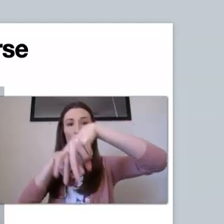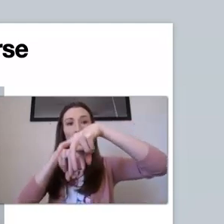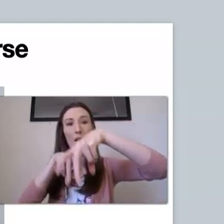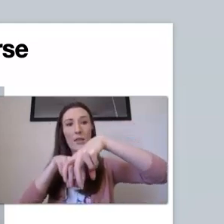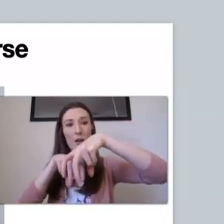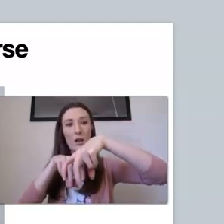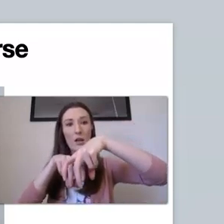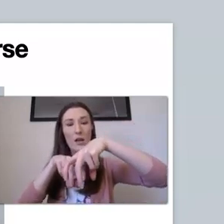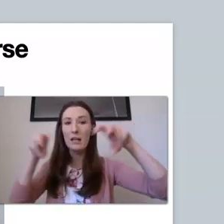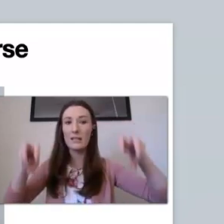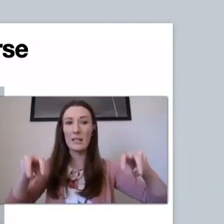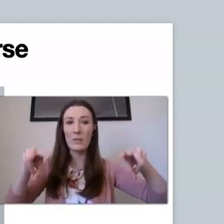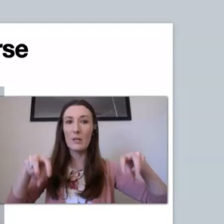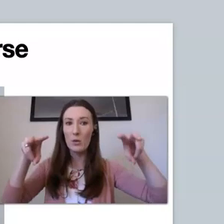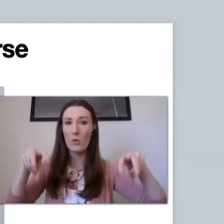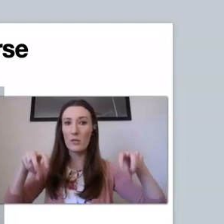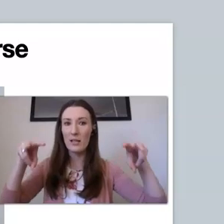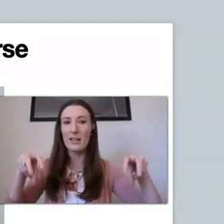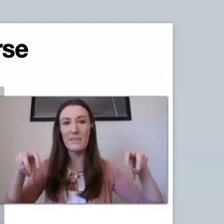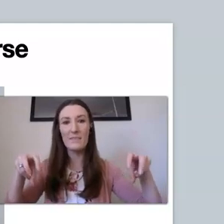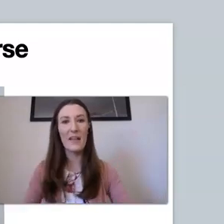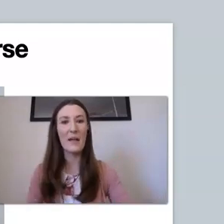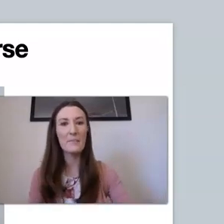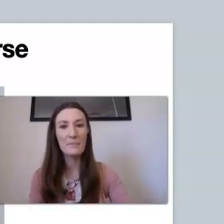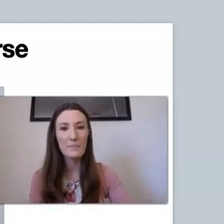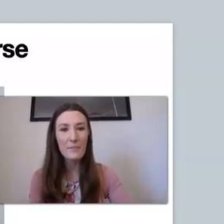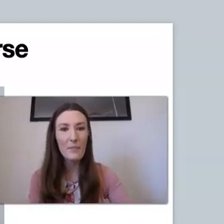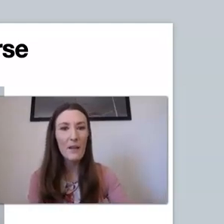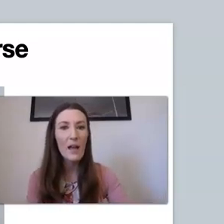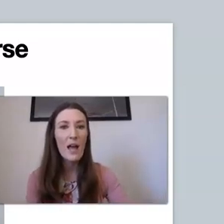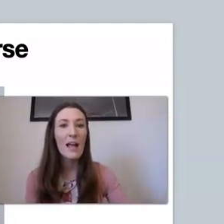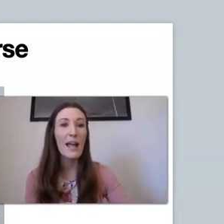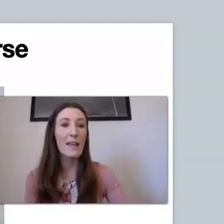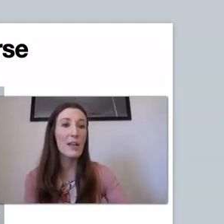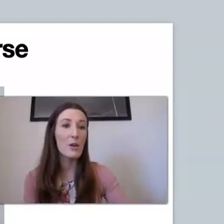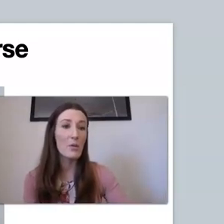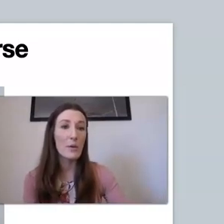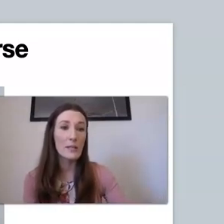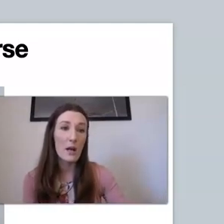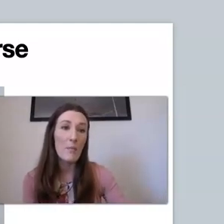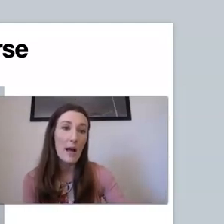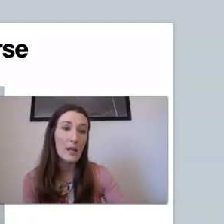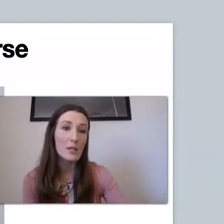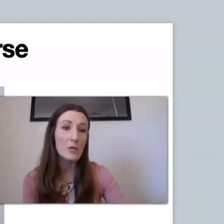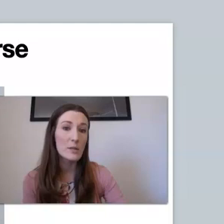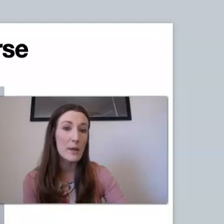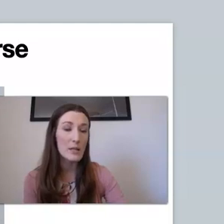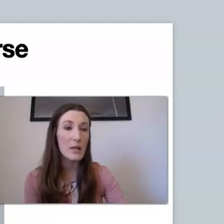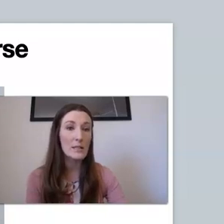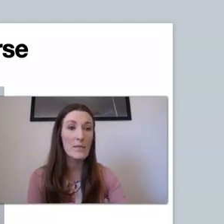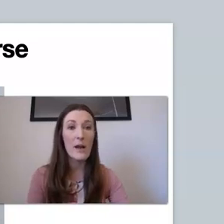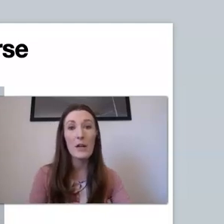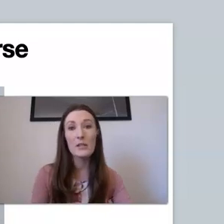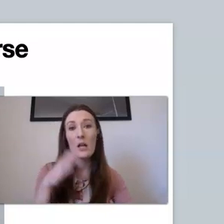in line with one another, because this would be two horses, okay? Okay, then you are going to combine two